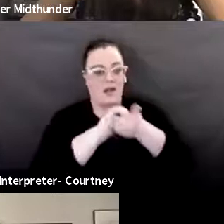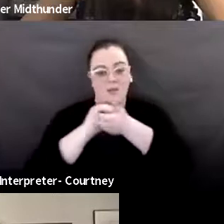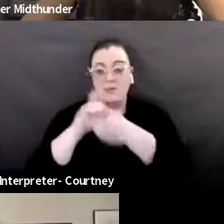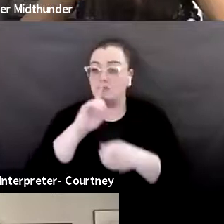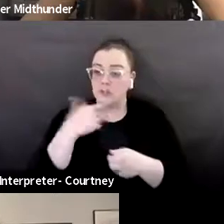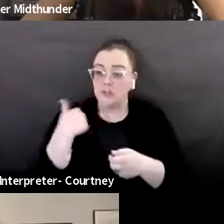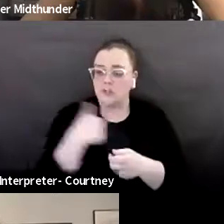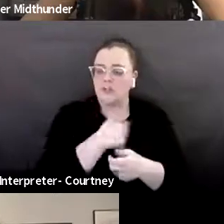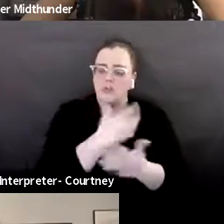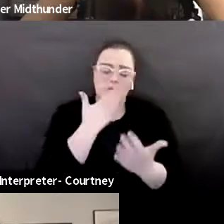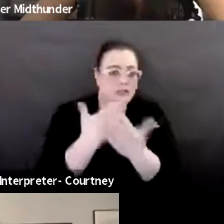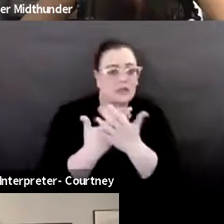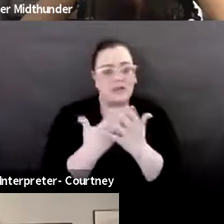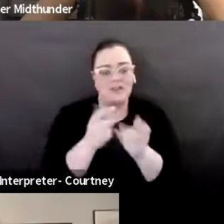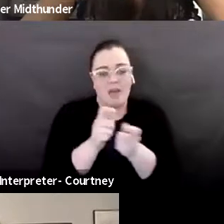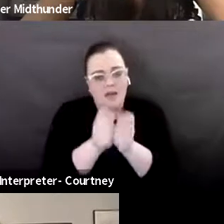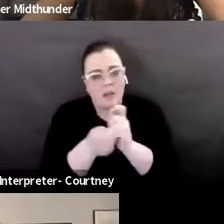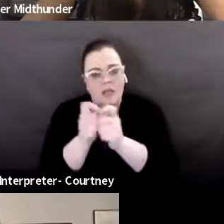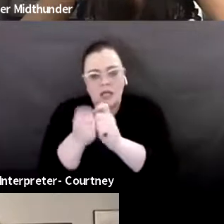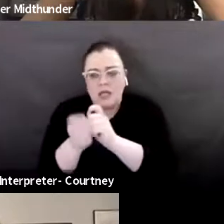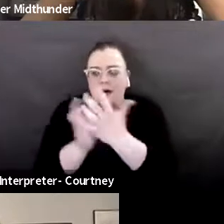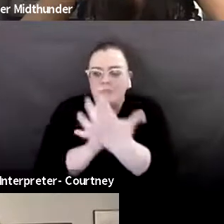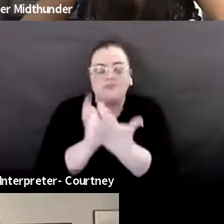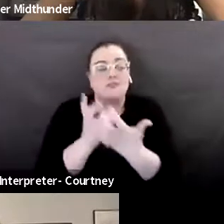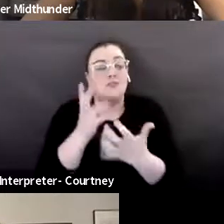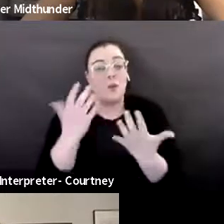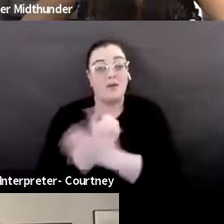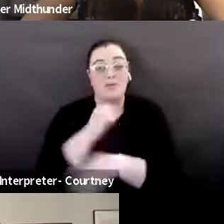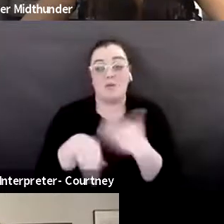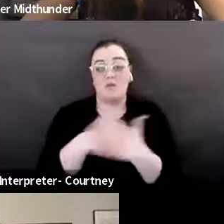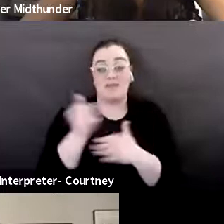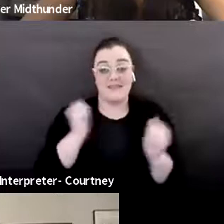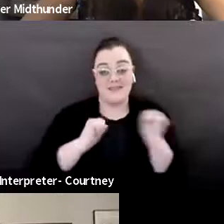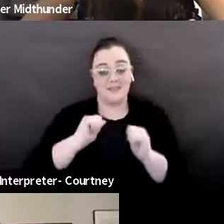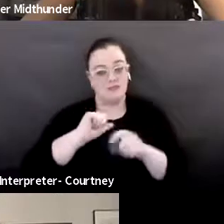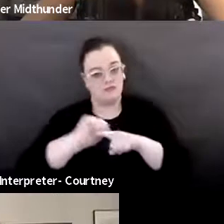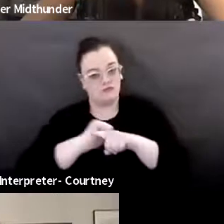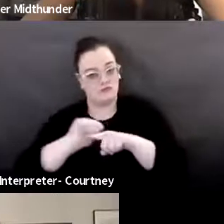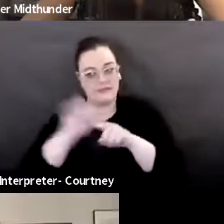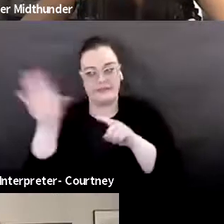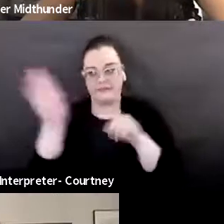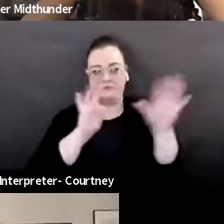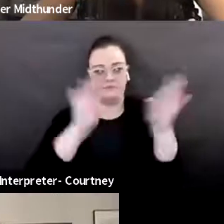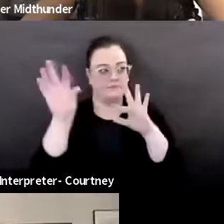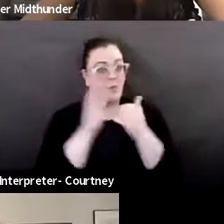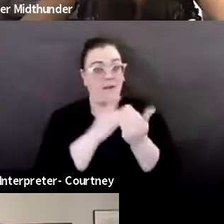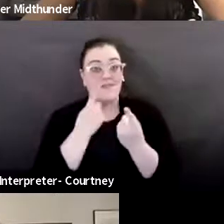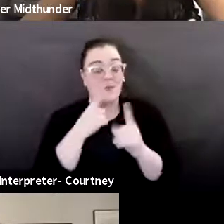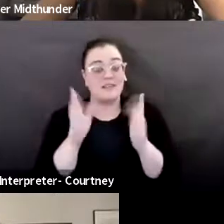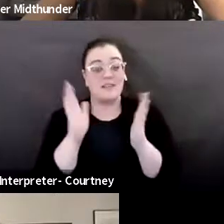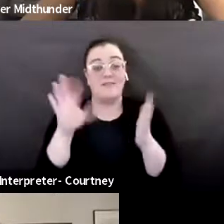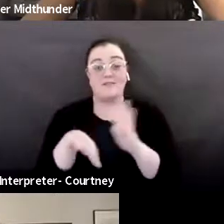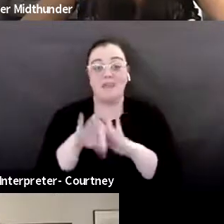at that and genius at that, adapting. So take those forms of acting training and take what works for you and really get into that neutral place, and then